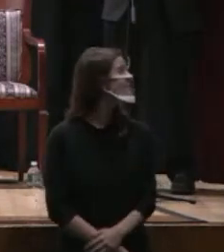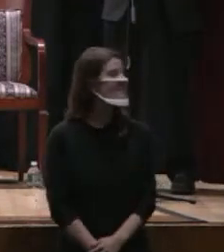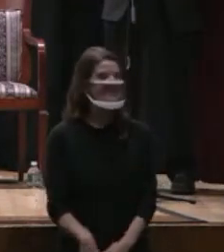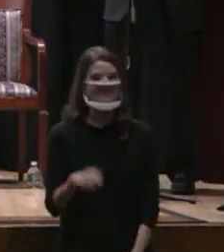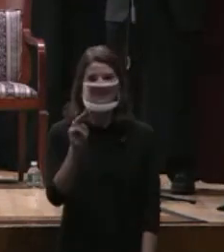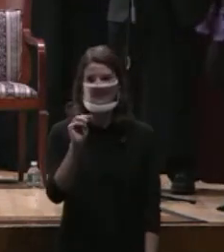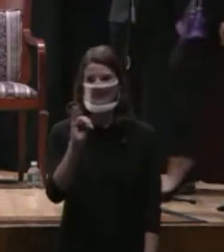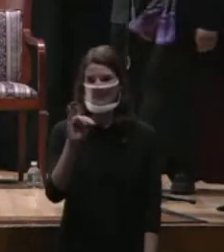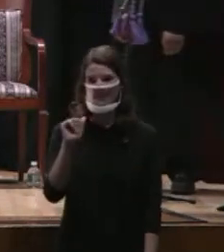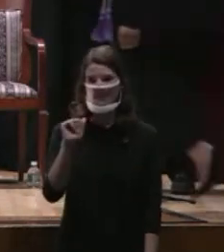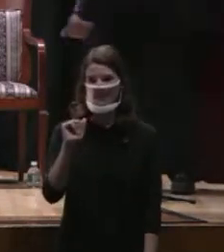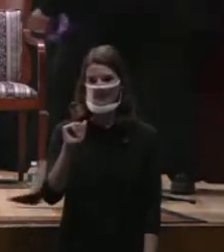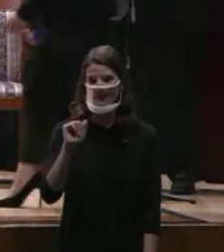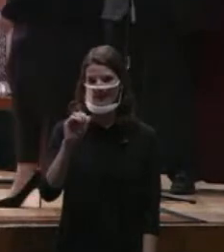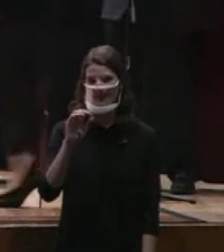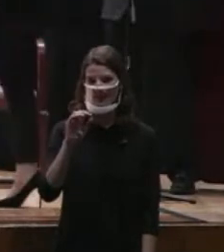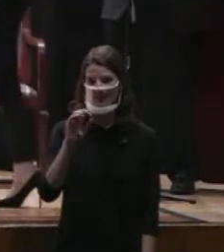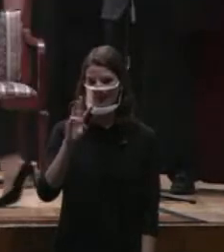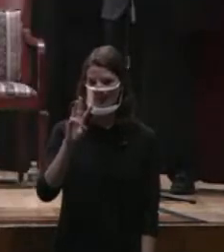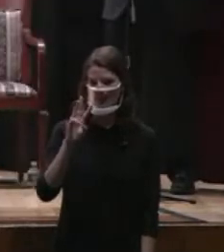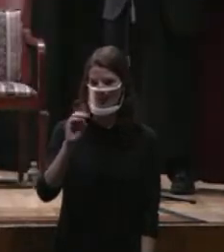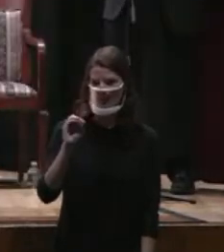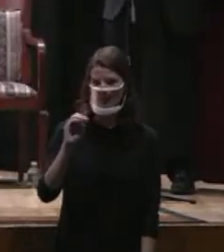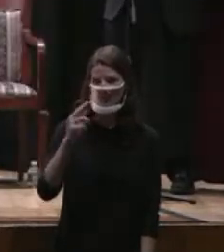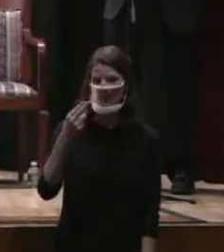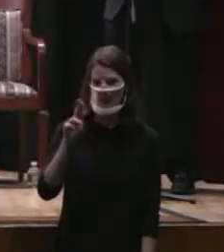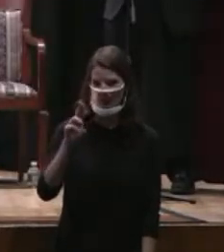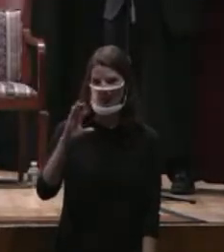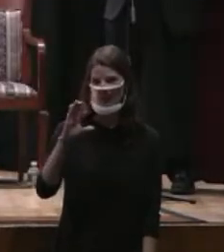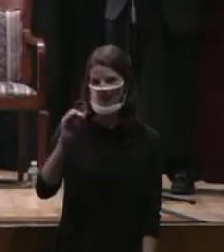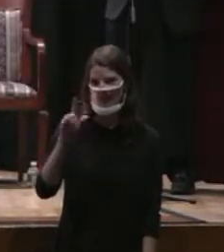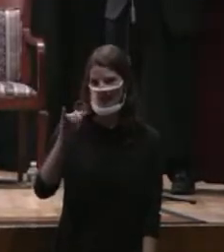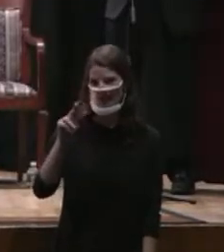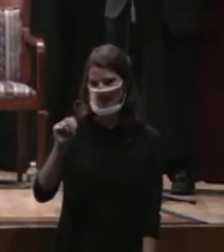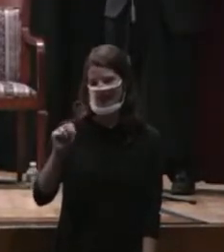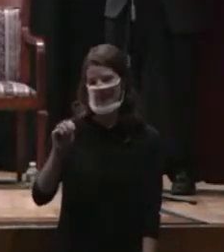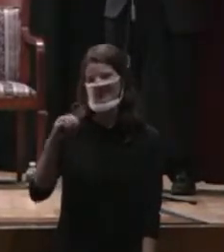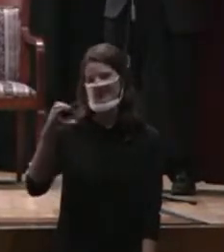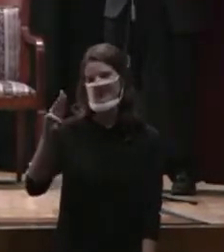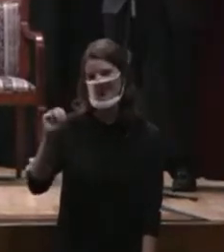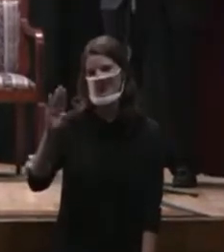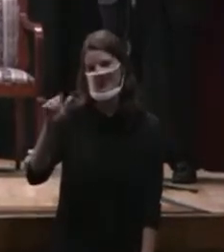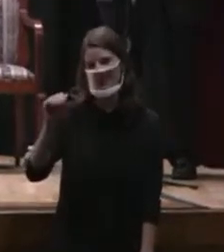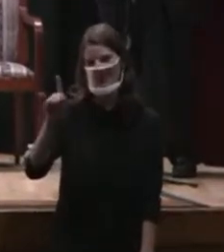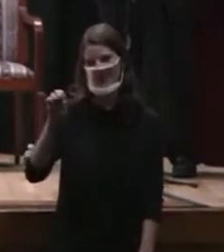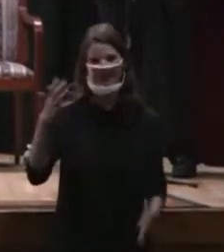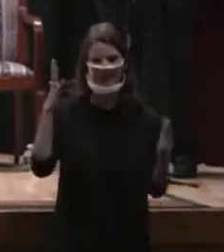Mia Wu Yu Collins, cum laude.